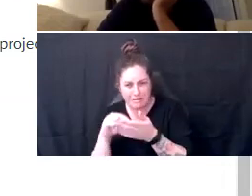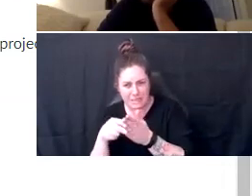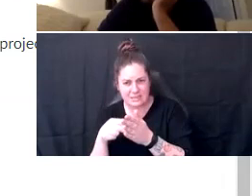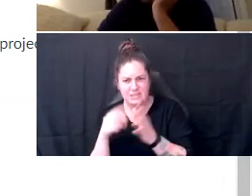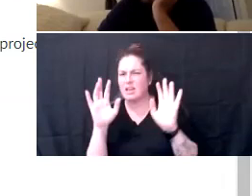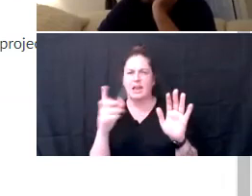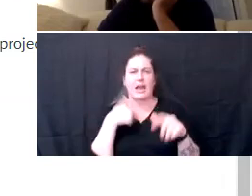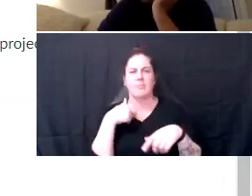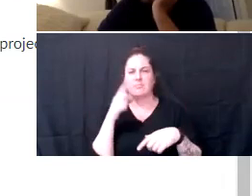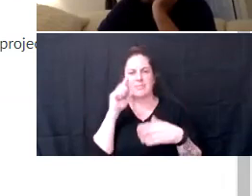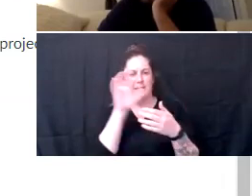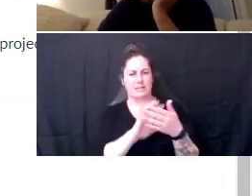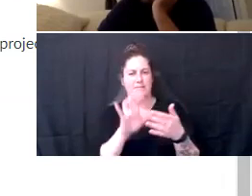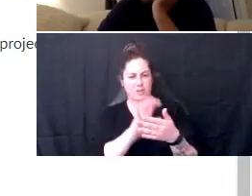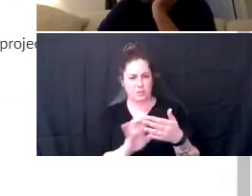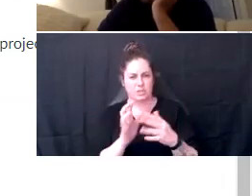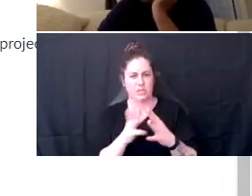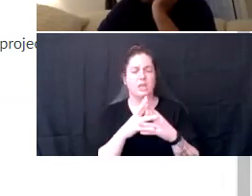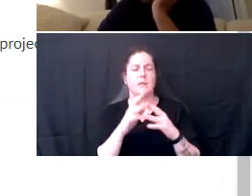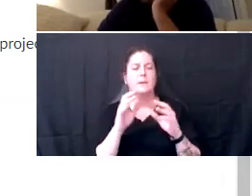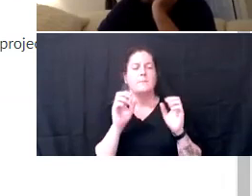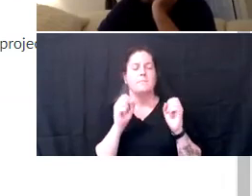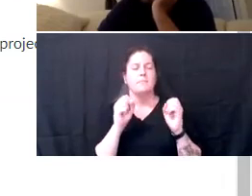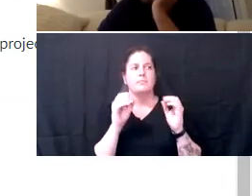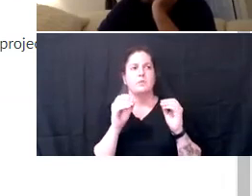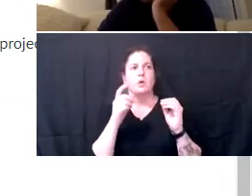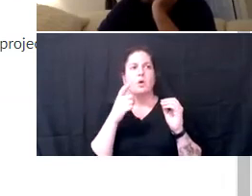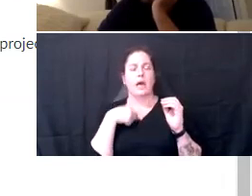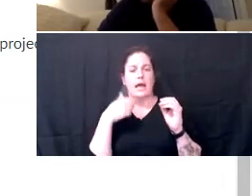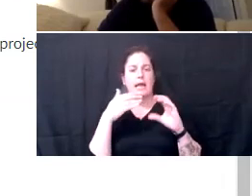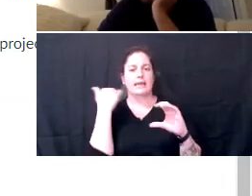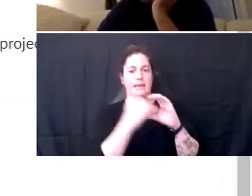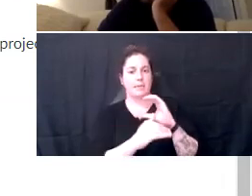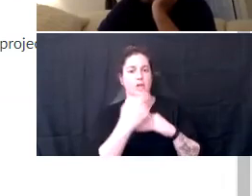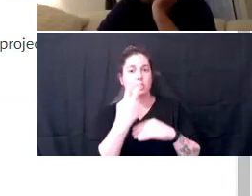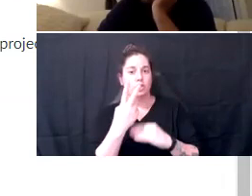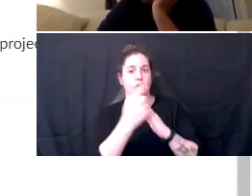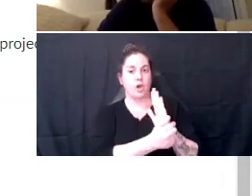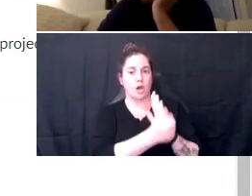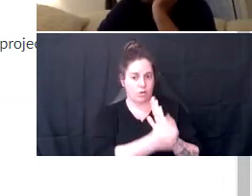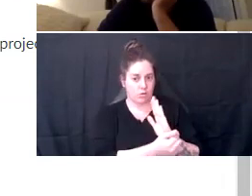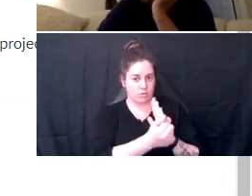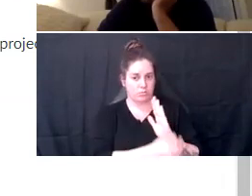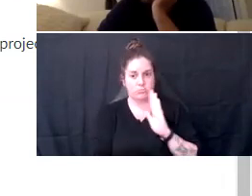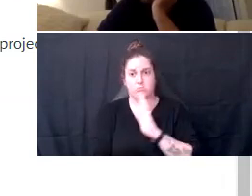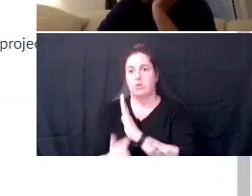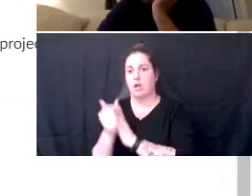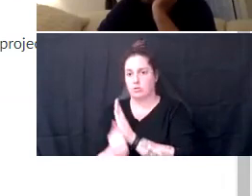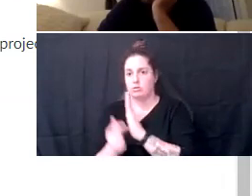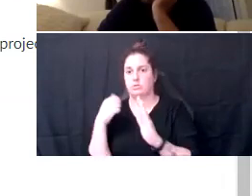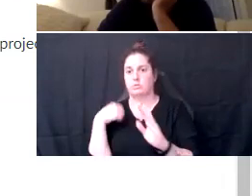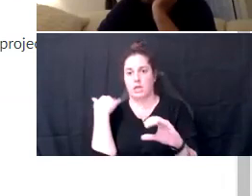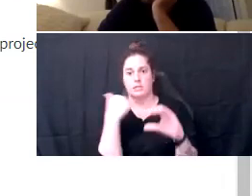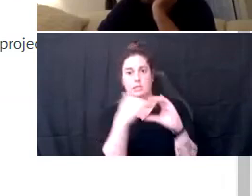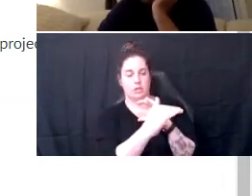so I'm just trying to make sure I'm understanding everything correctly. So I send you 2 different articles because I'm in lecture and lab. I send you 2 different articles. They